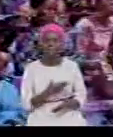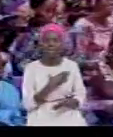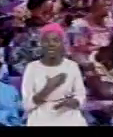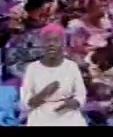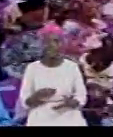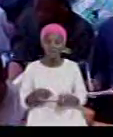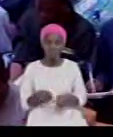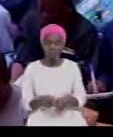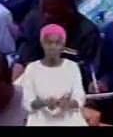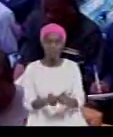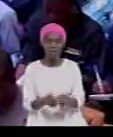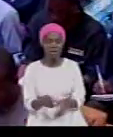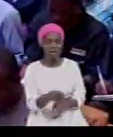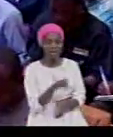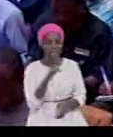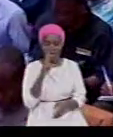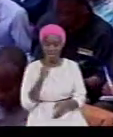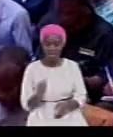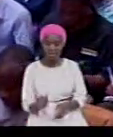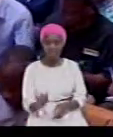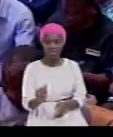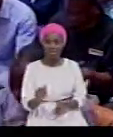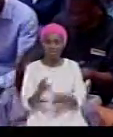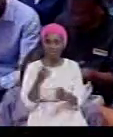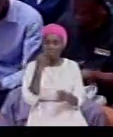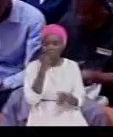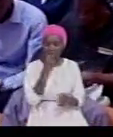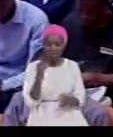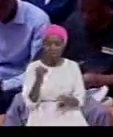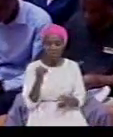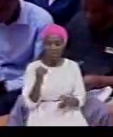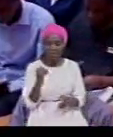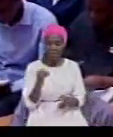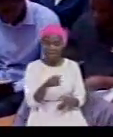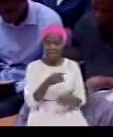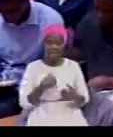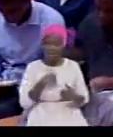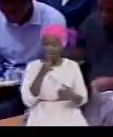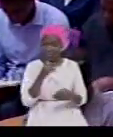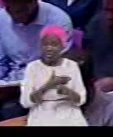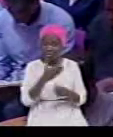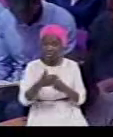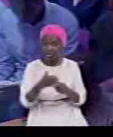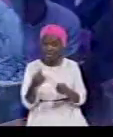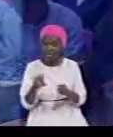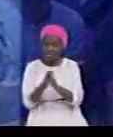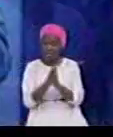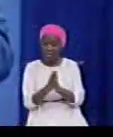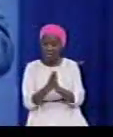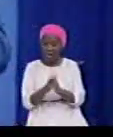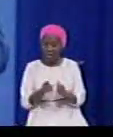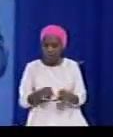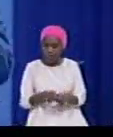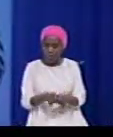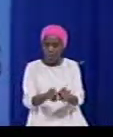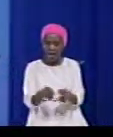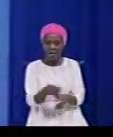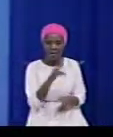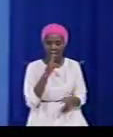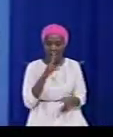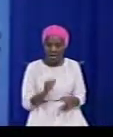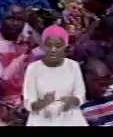yet speaking, while they have not even finished, while they are